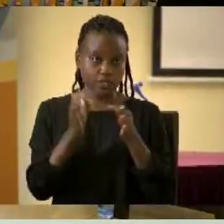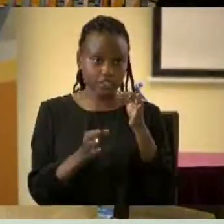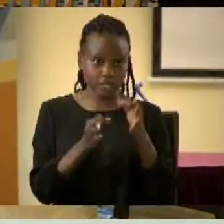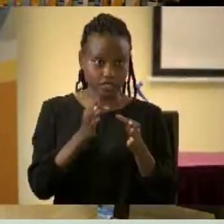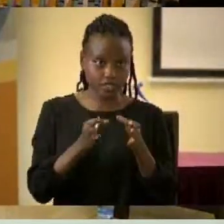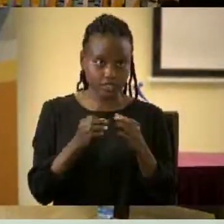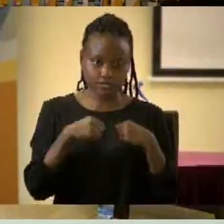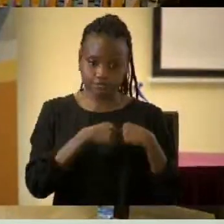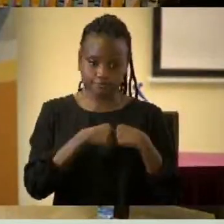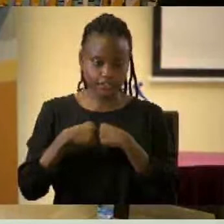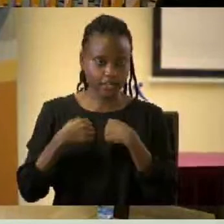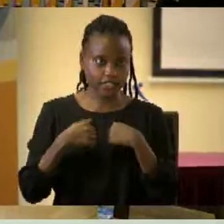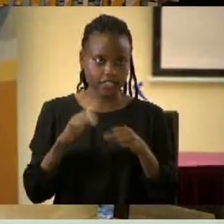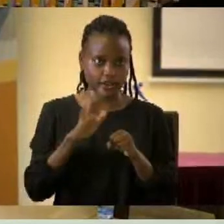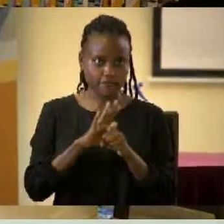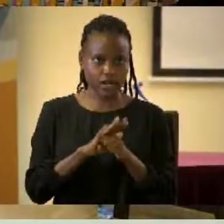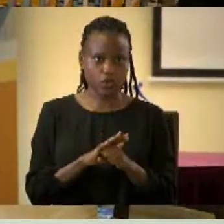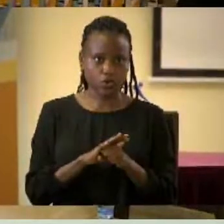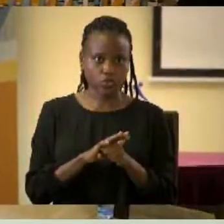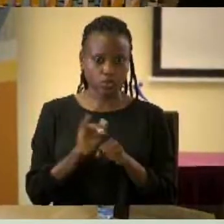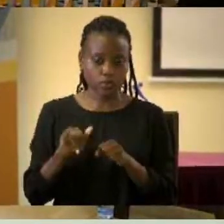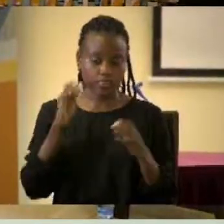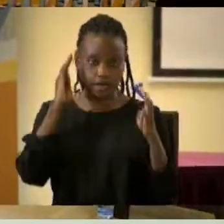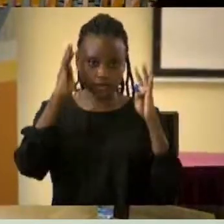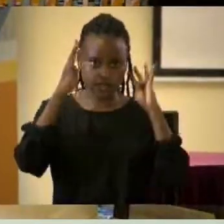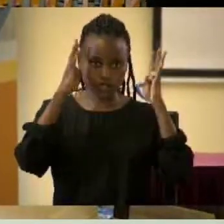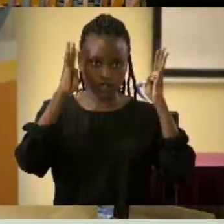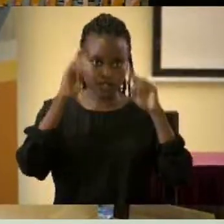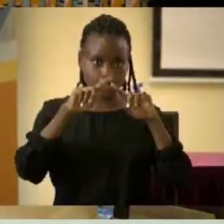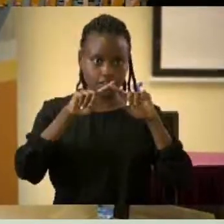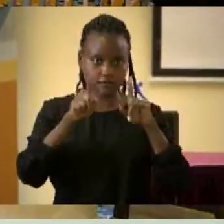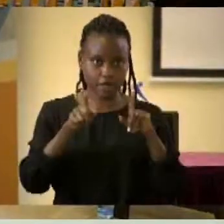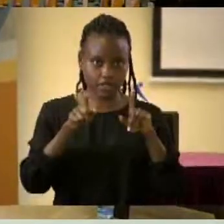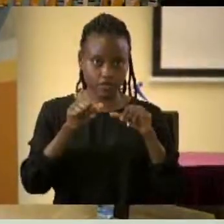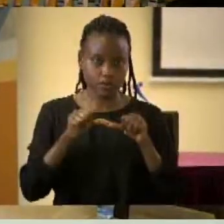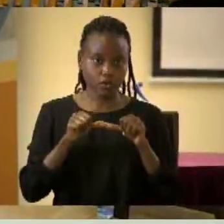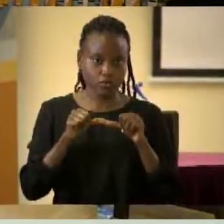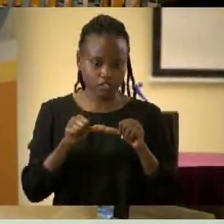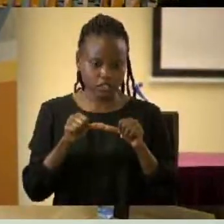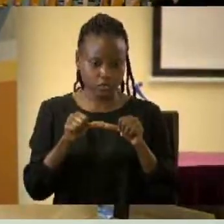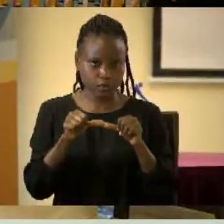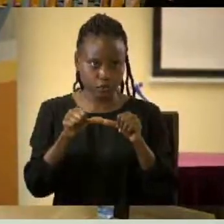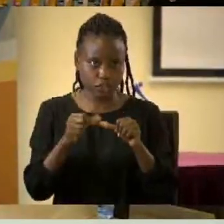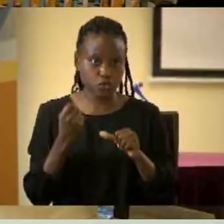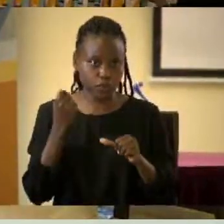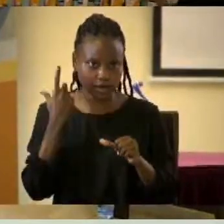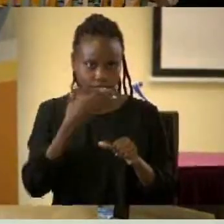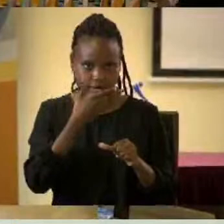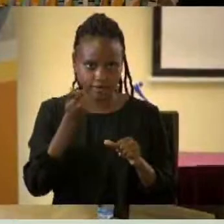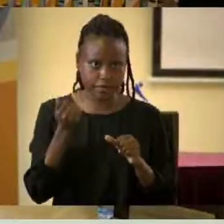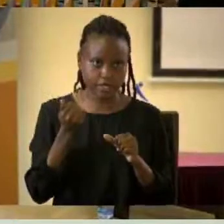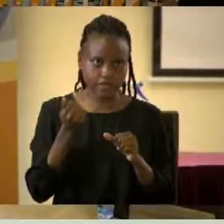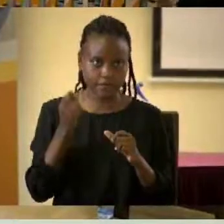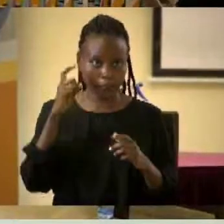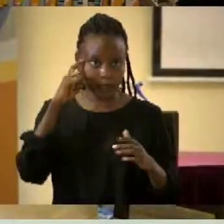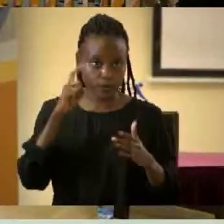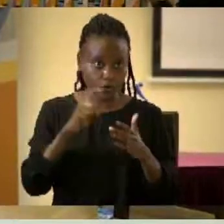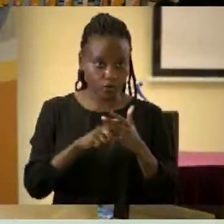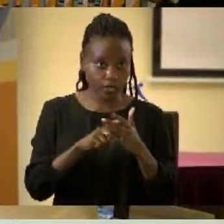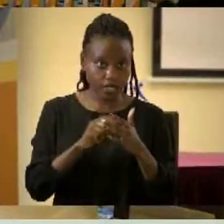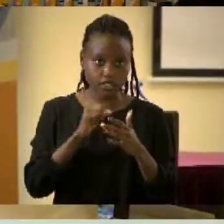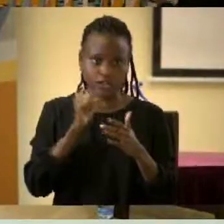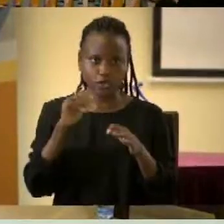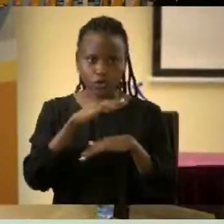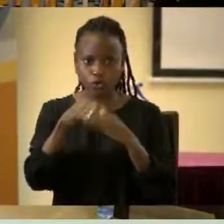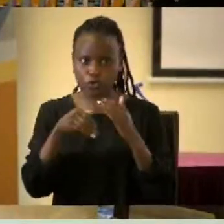faced challenges with this initiative, but we keep pushing to get it right. But we also recognize that not all